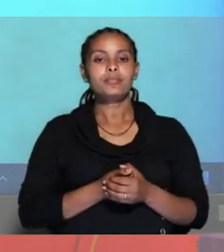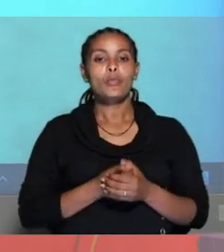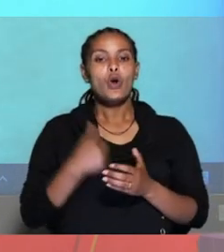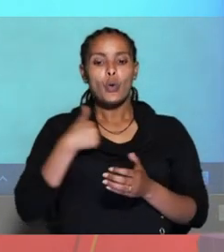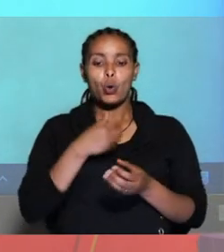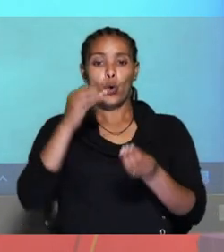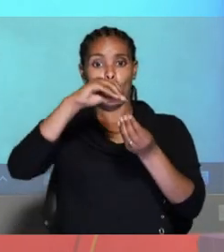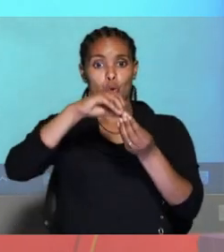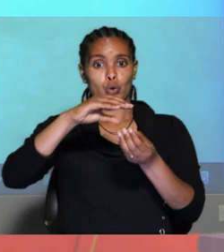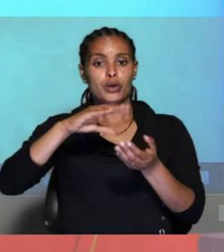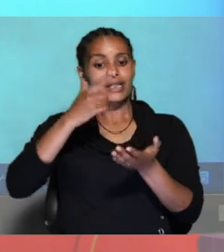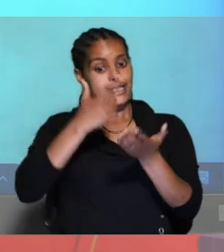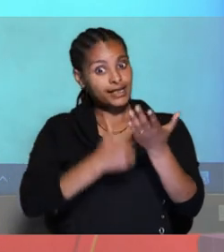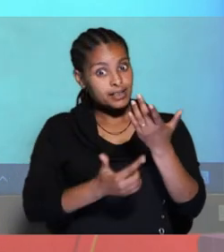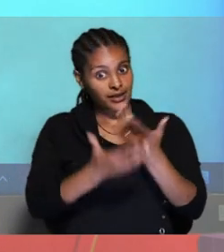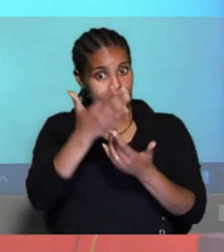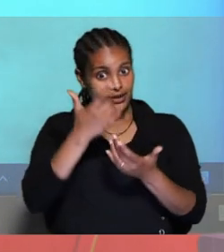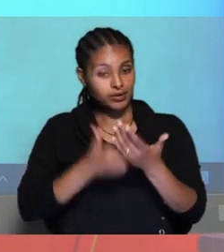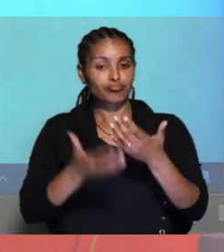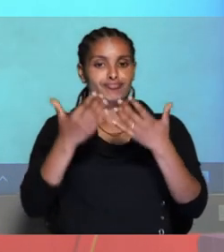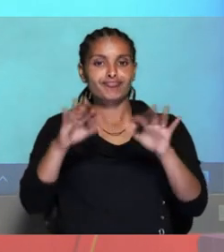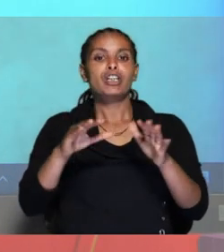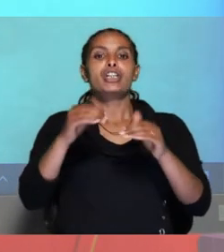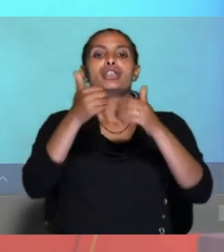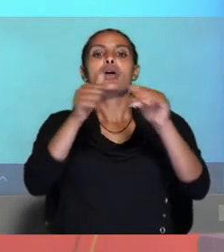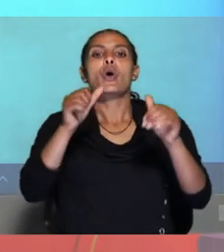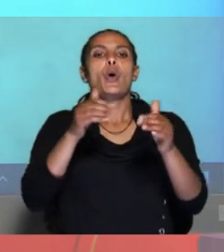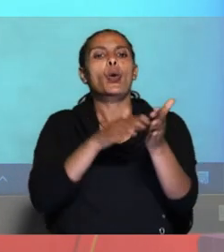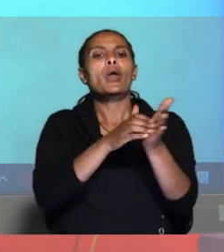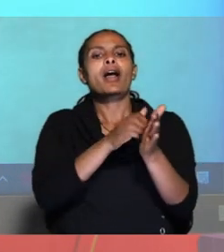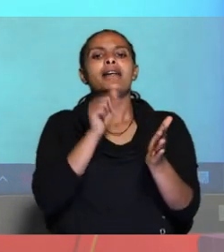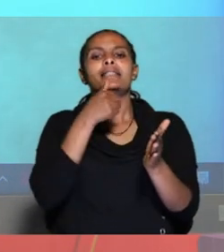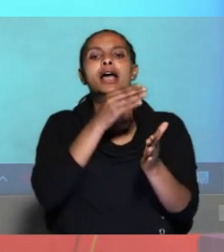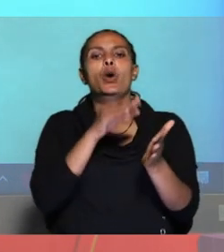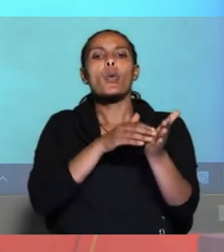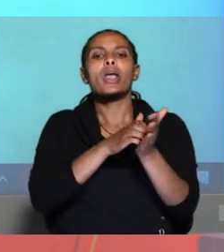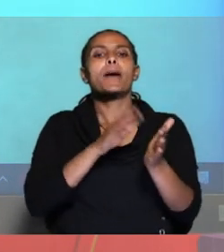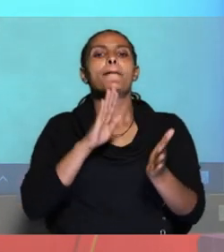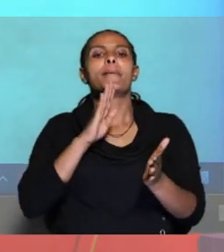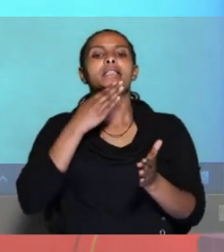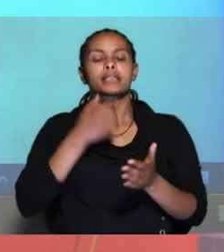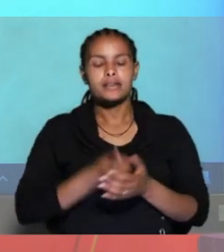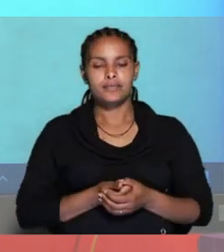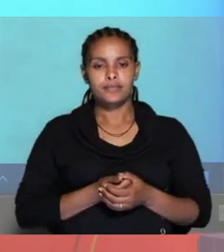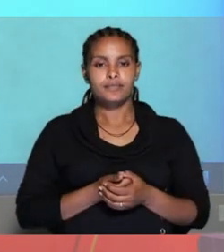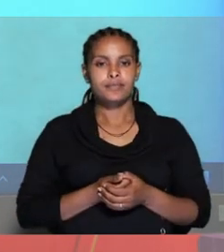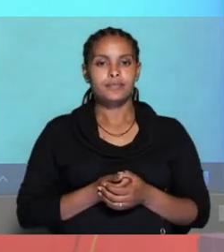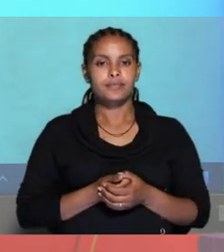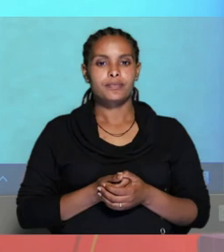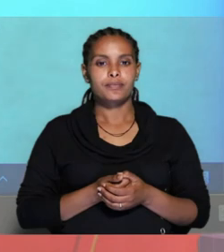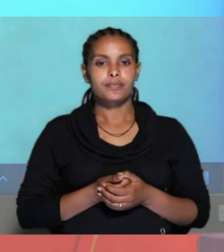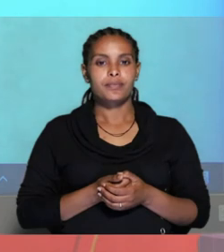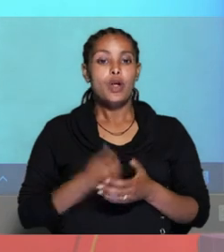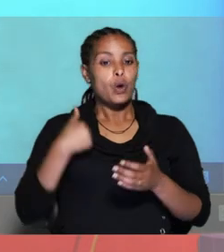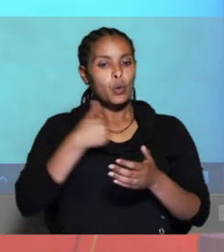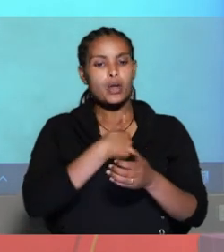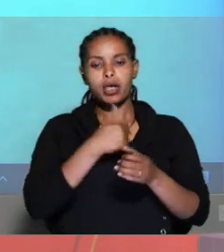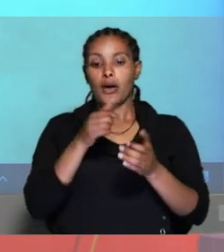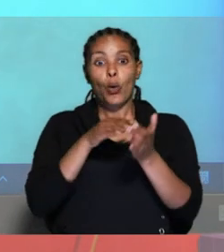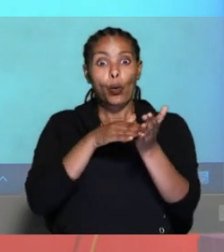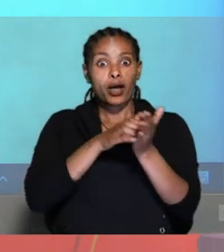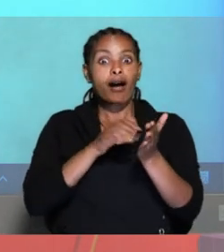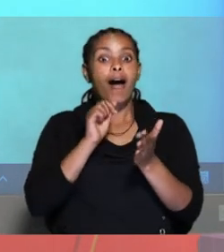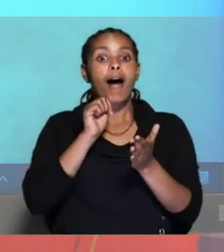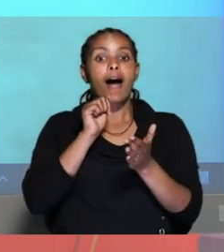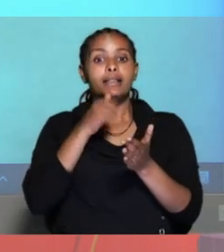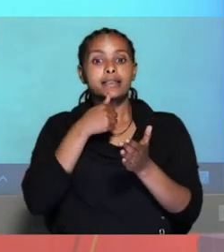We also discussed dissociation of weak acids and weak bases. Weak acids